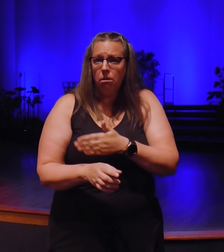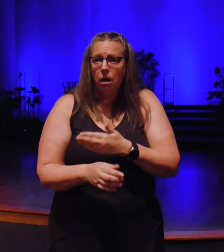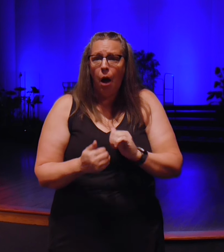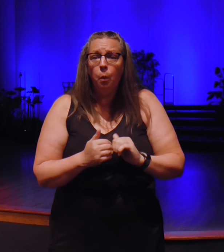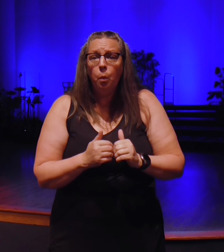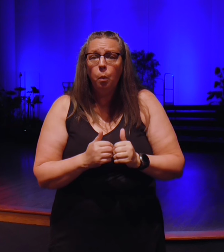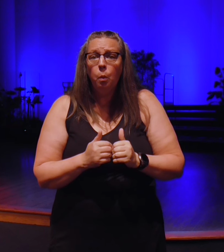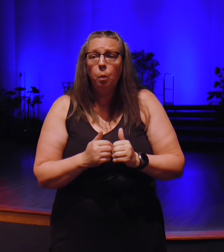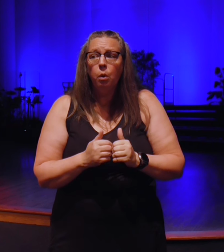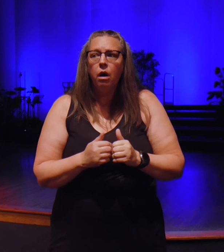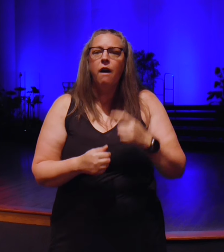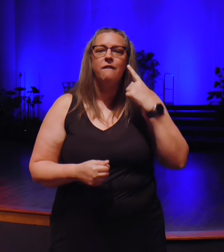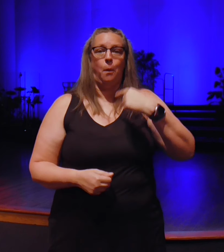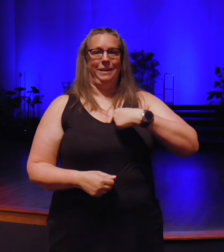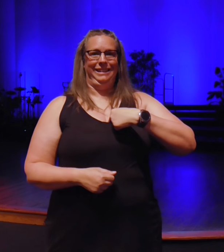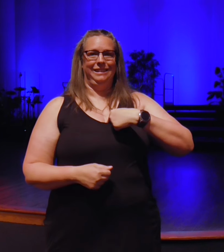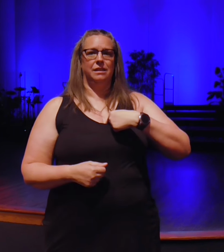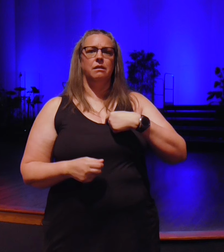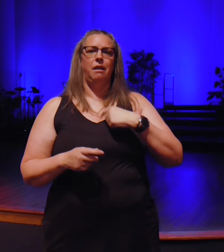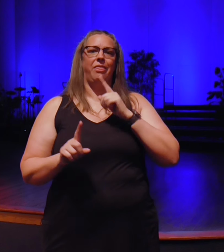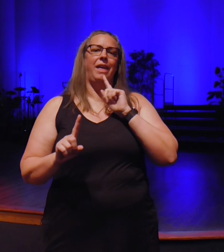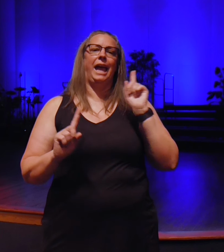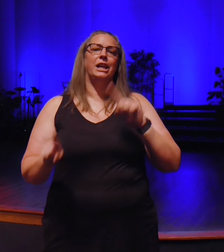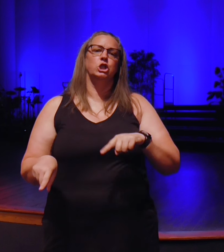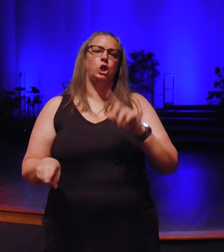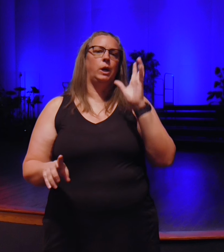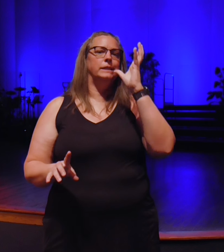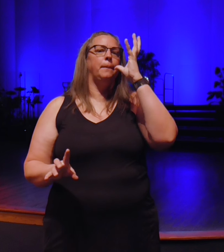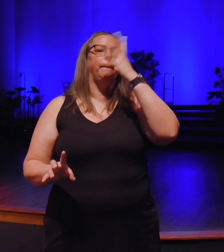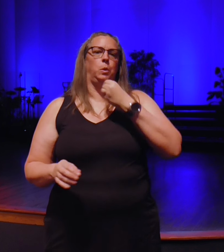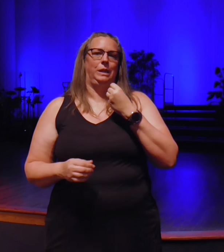For me, the answer is beauty.